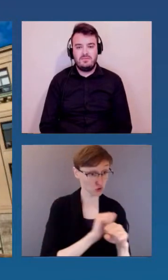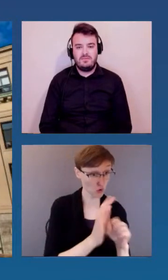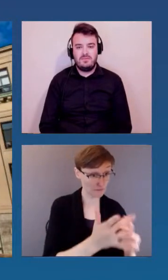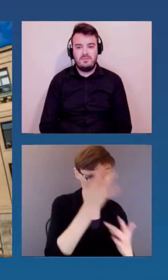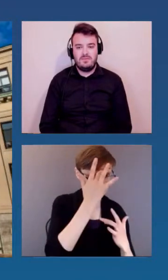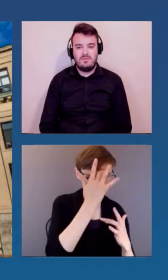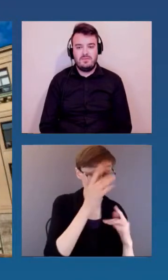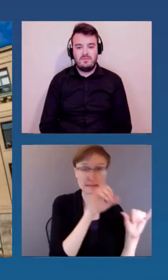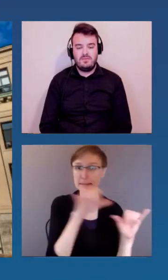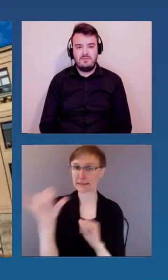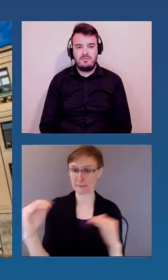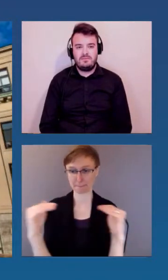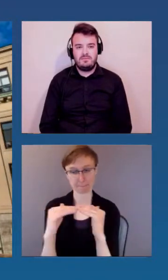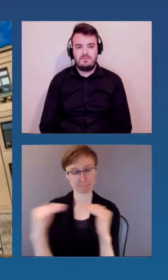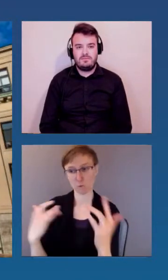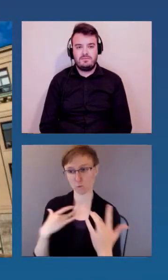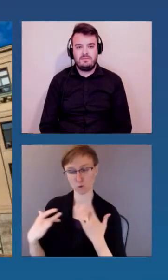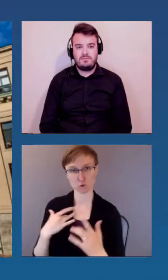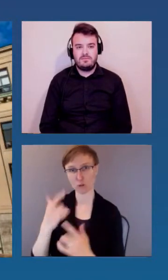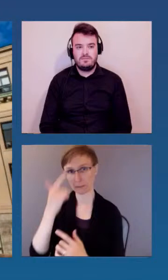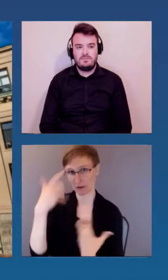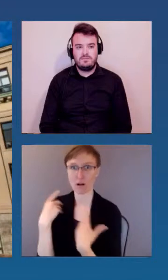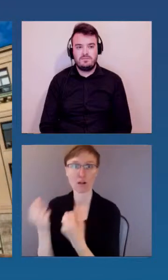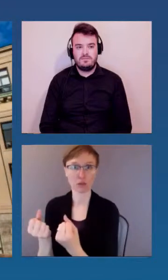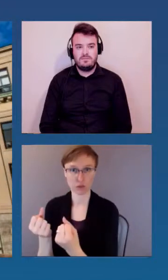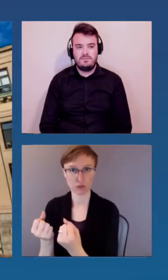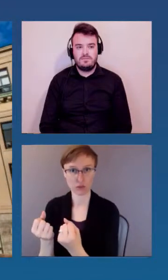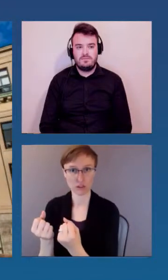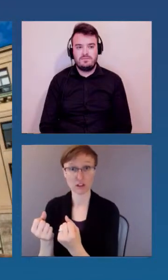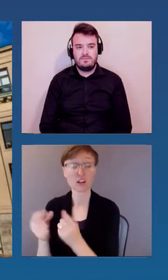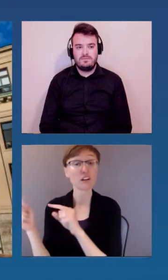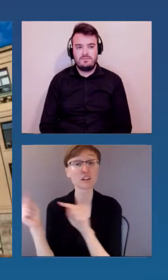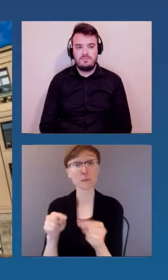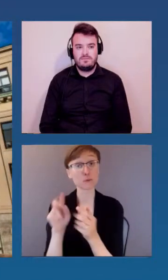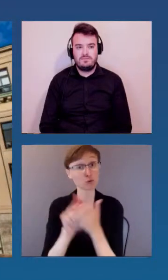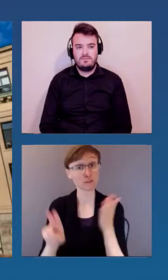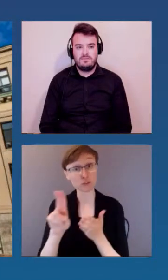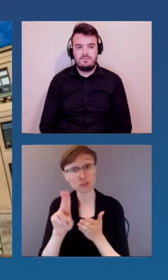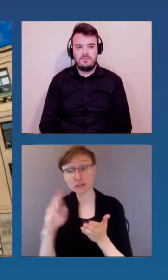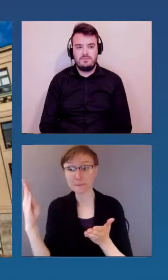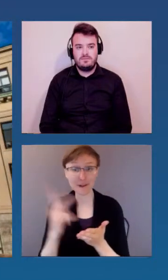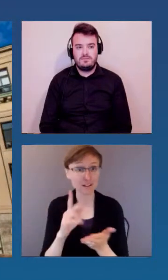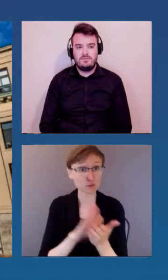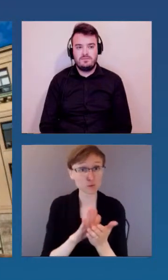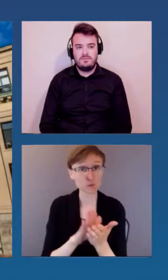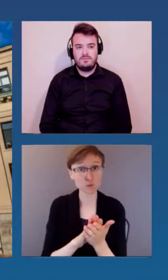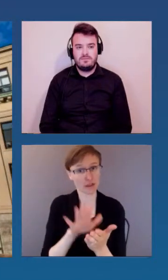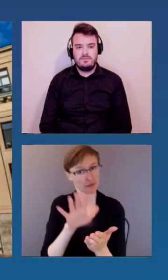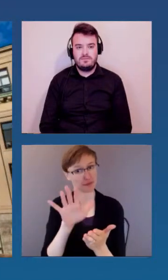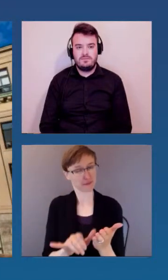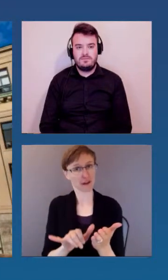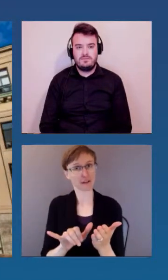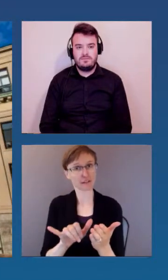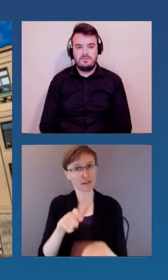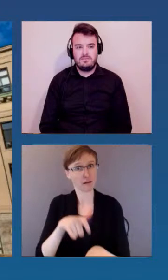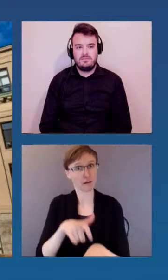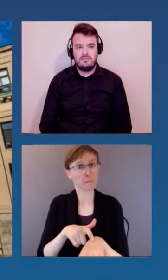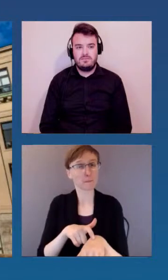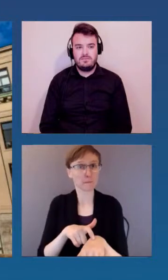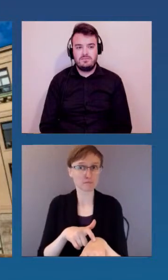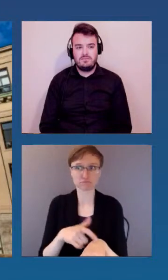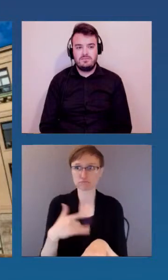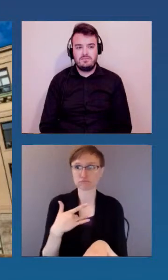Often, and I don't know if it's the same for you, Benoit, but people ask me, what keeps you awake at night these days? And I must say that pretty everything keeps